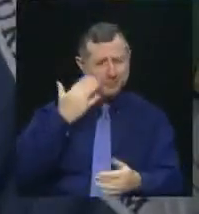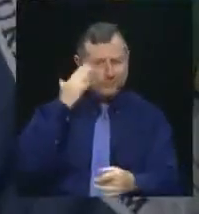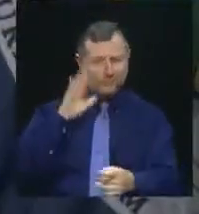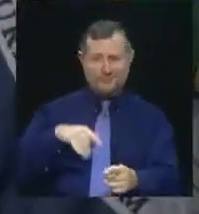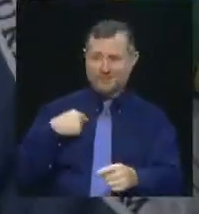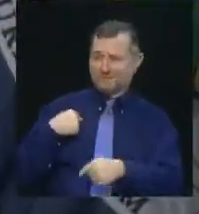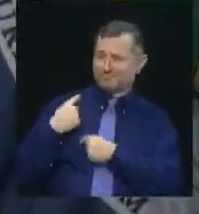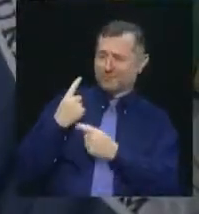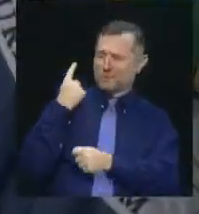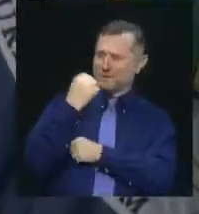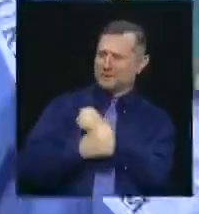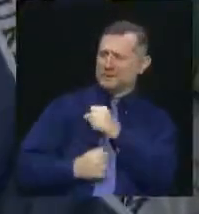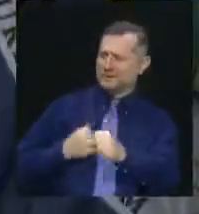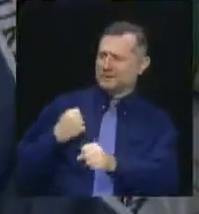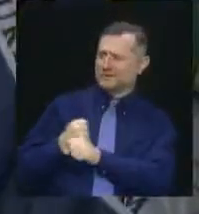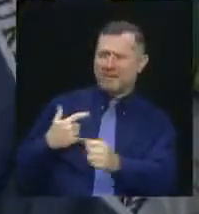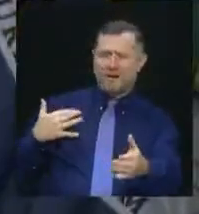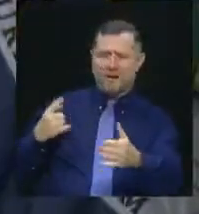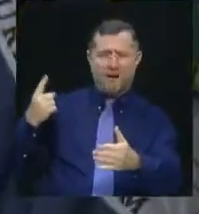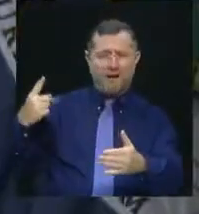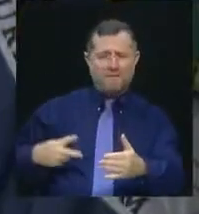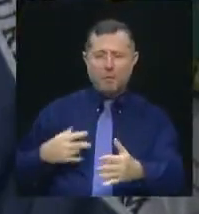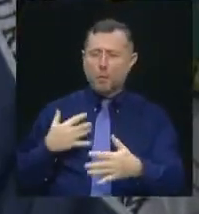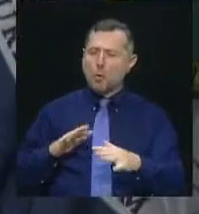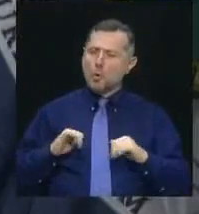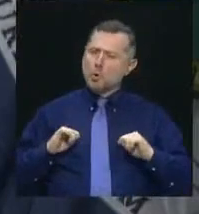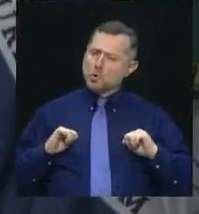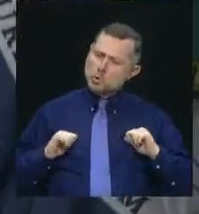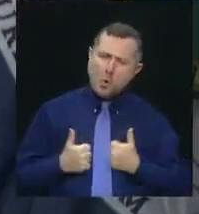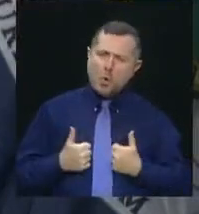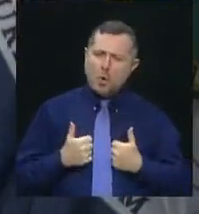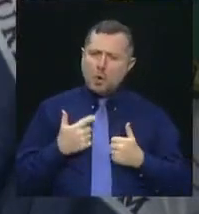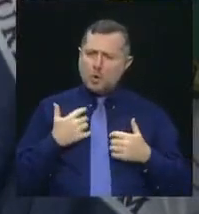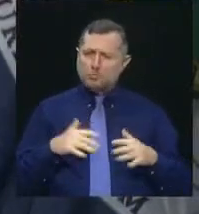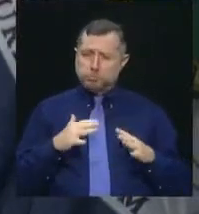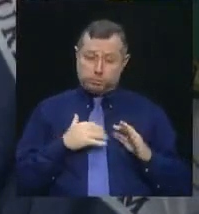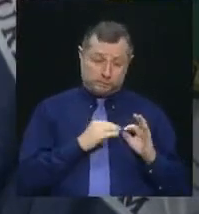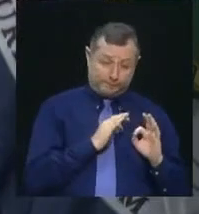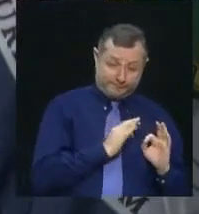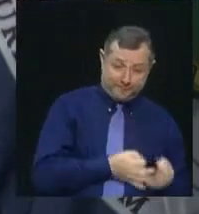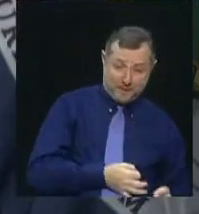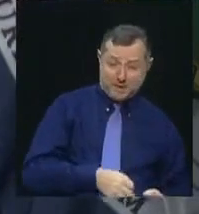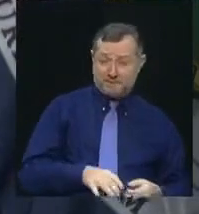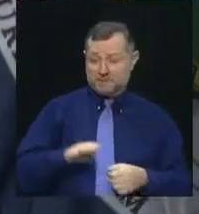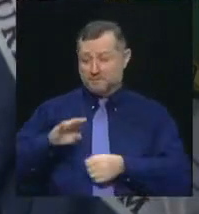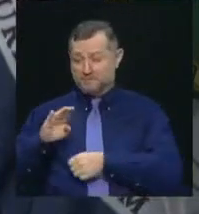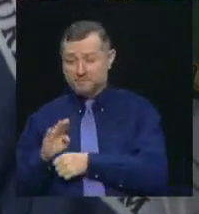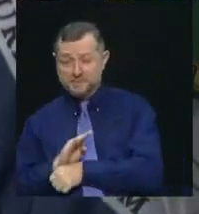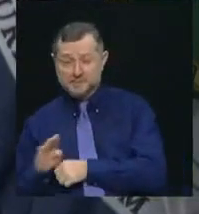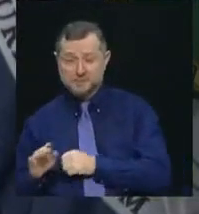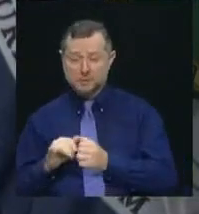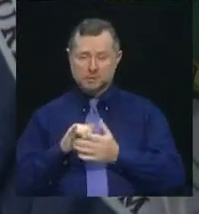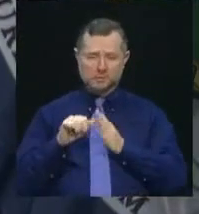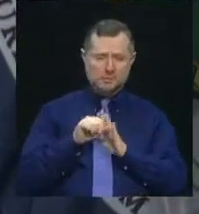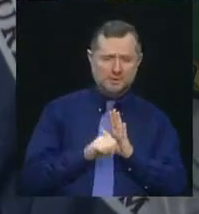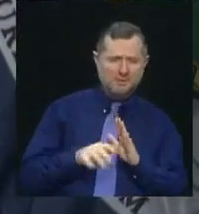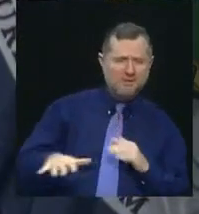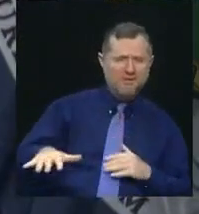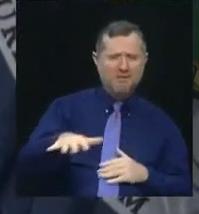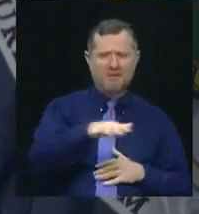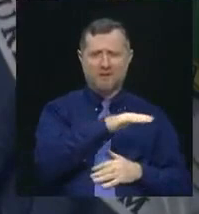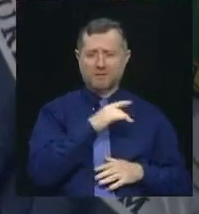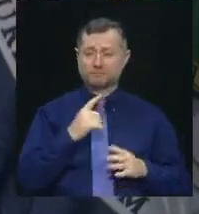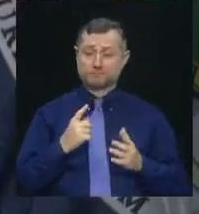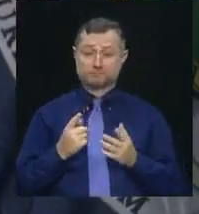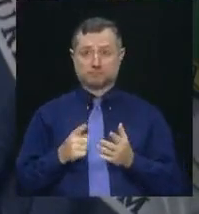so challenging for families and businesses across our state. And sometimes it doesn't feel like it's getting any